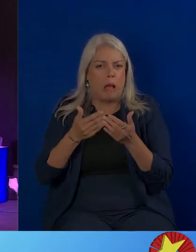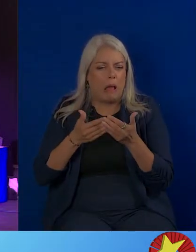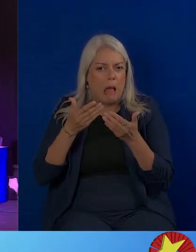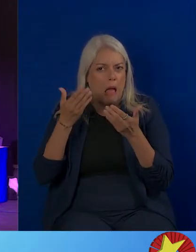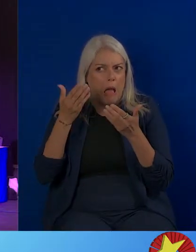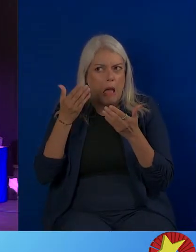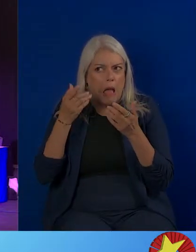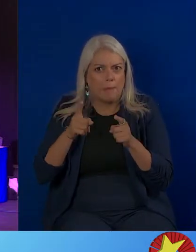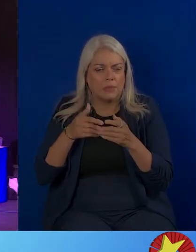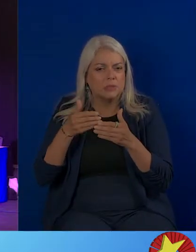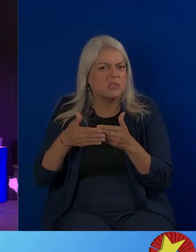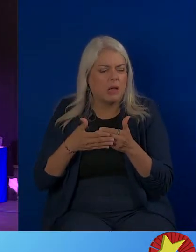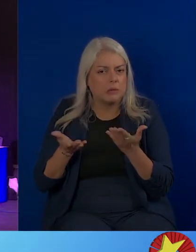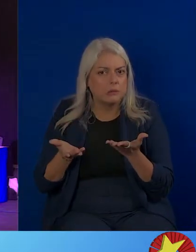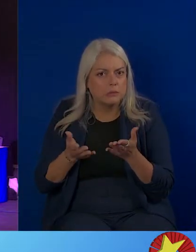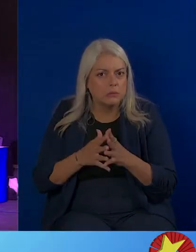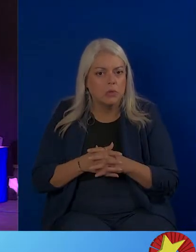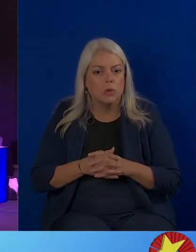then?